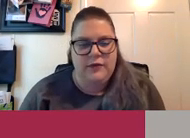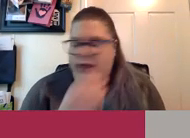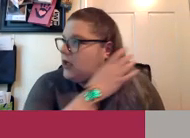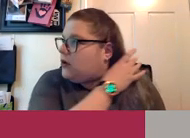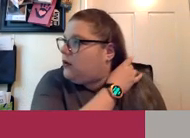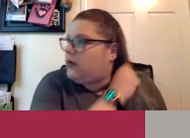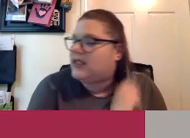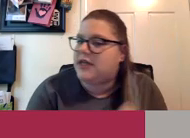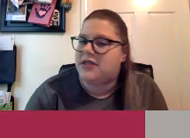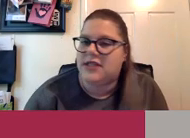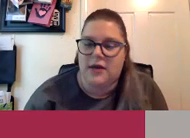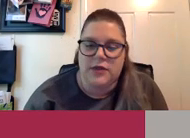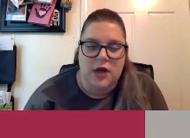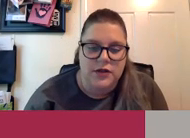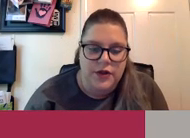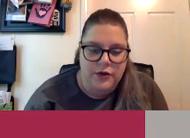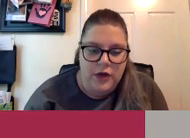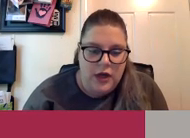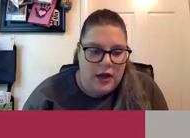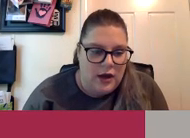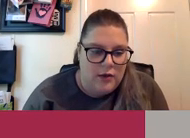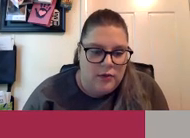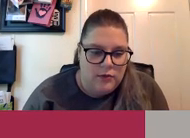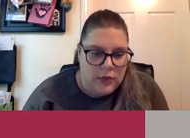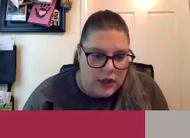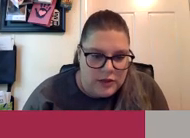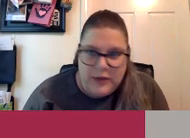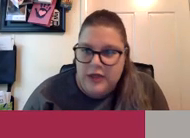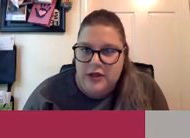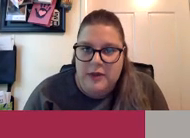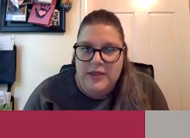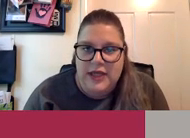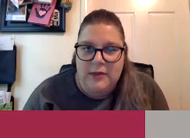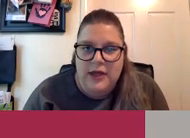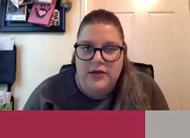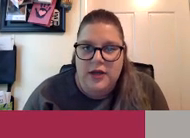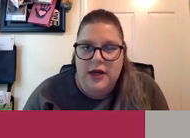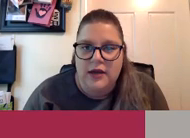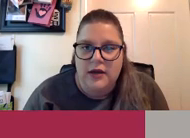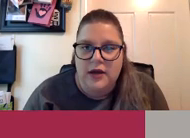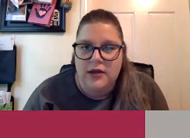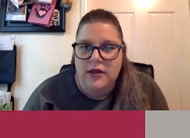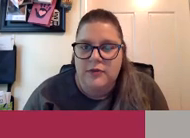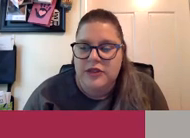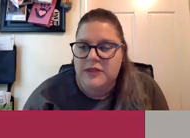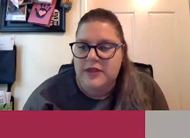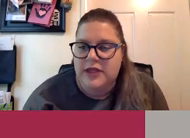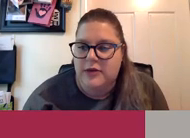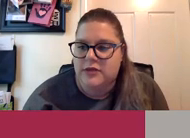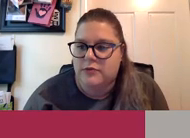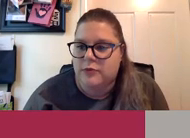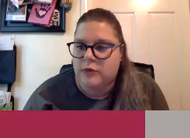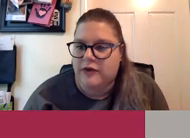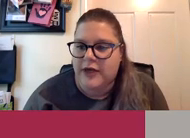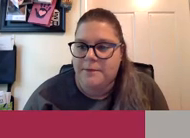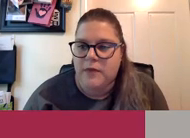Hopefully everybody who is here today was also, I'm just making sure I'm not missing anybody, sorry. On the participants here, I'll